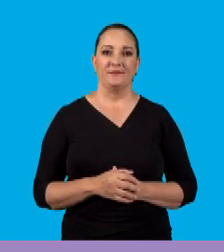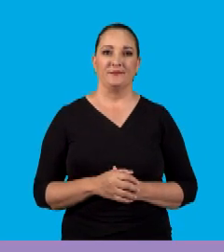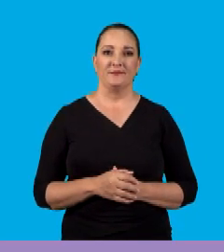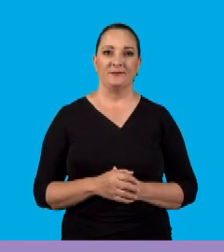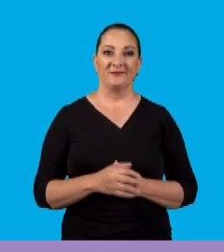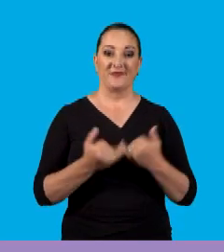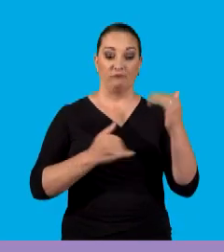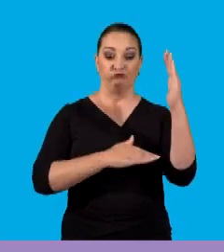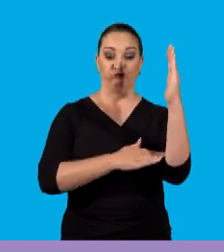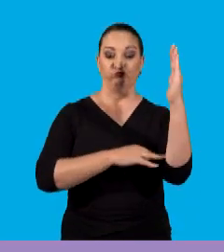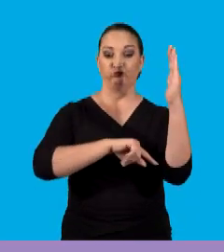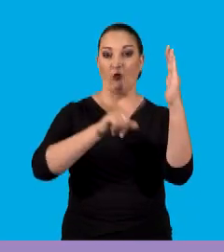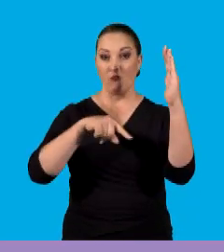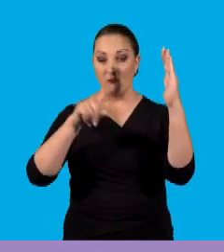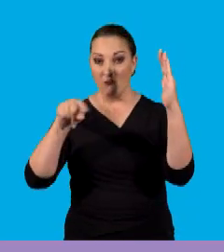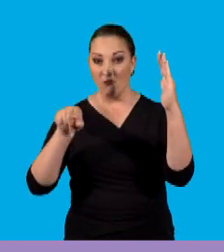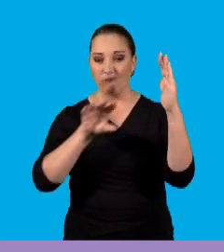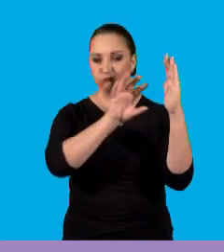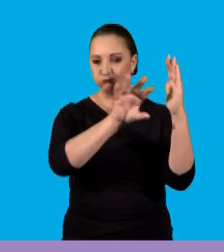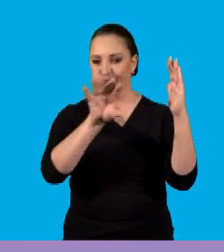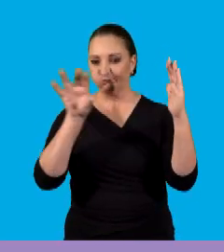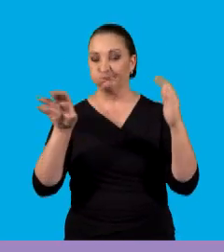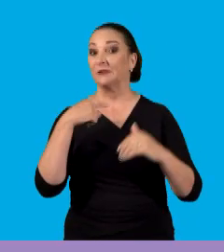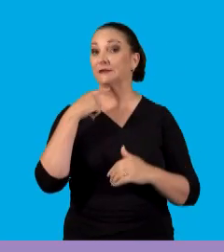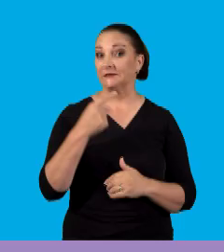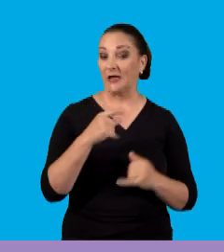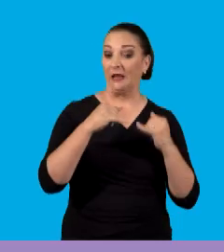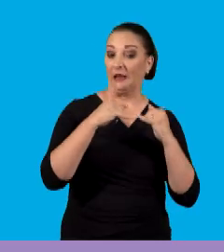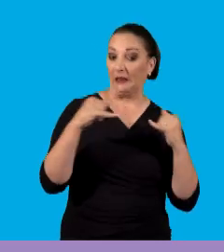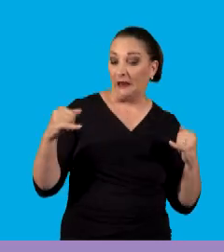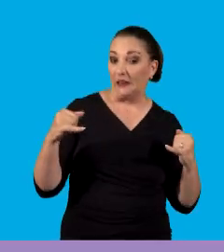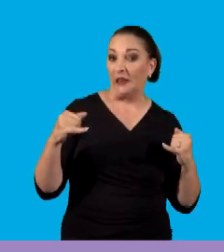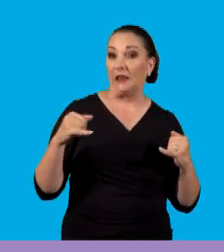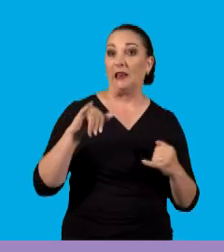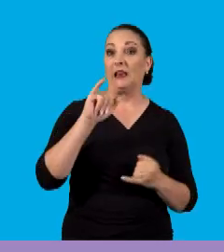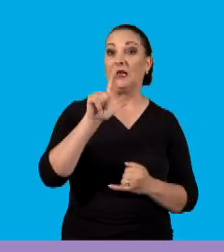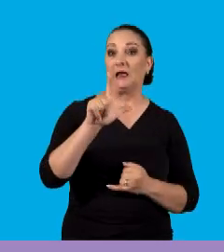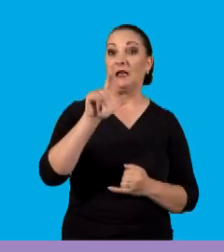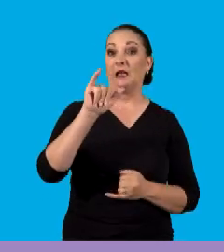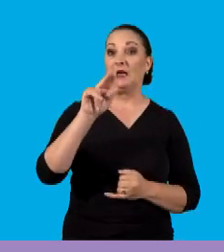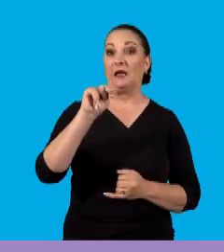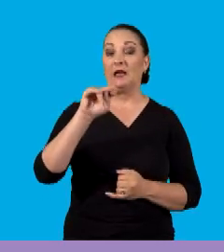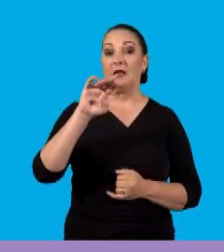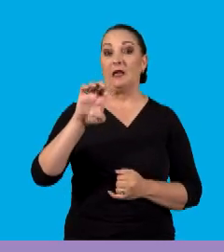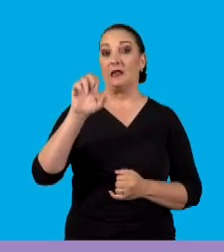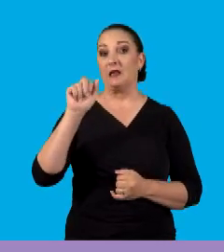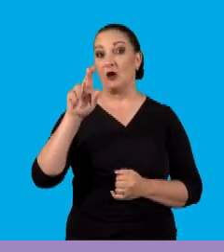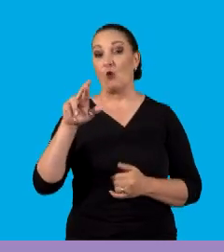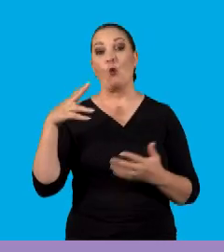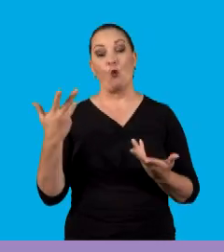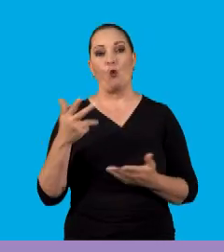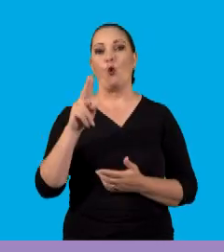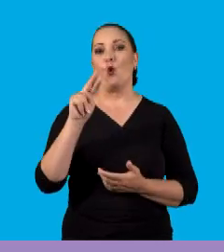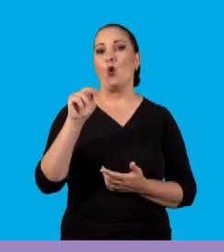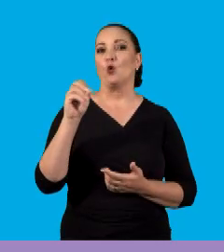says, for each of the following graphs, state whether they are linear or non-linear.